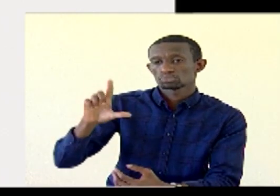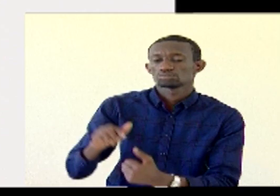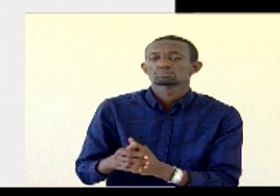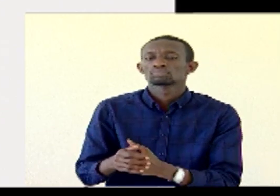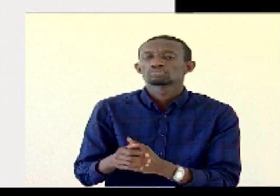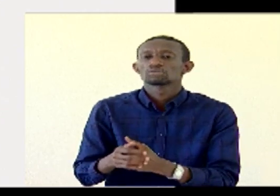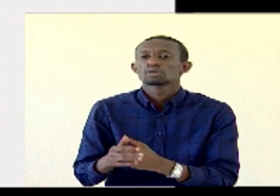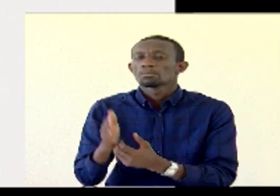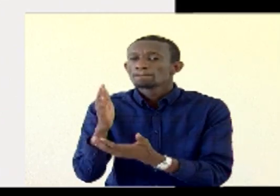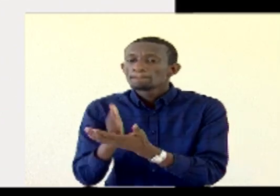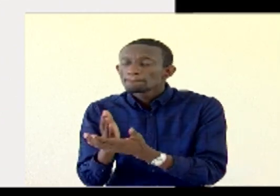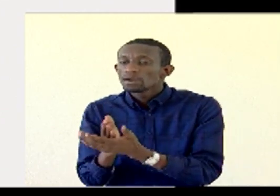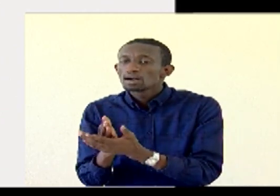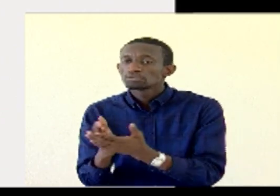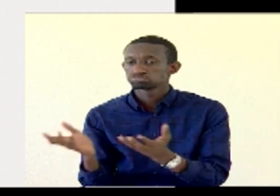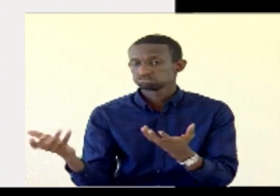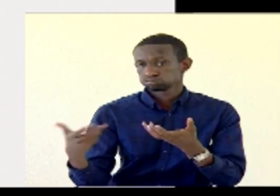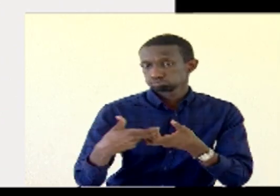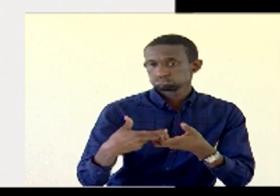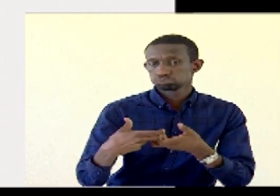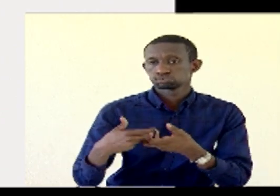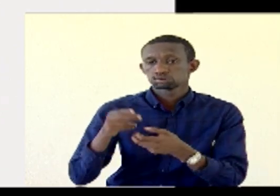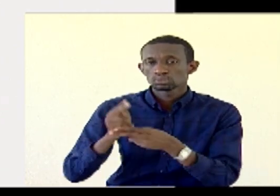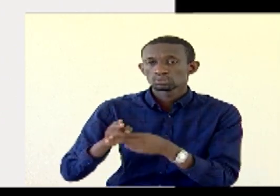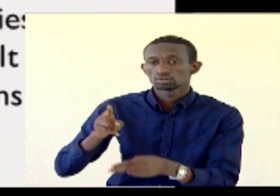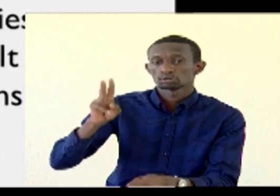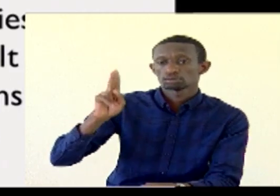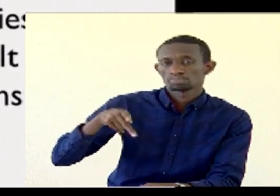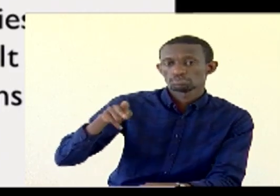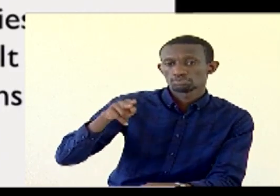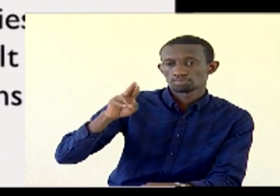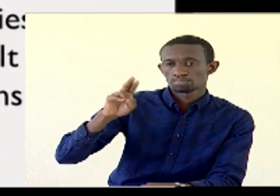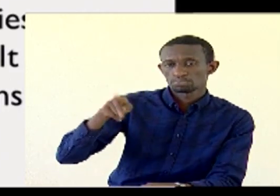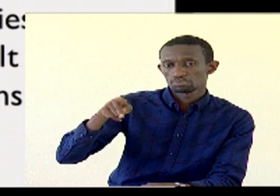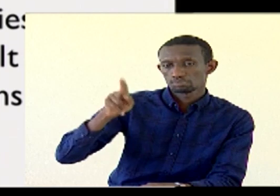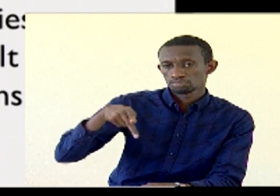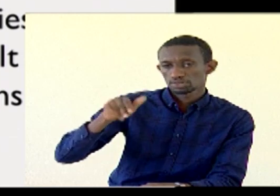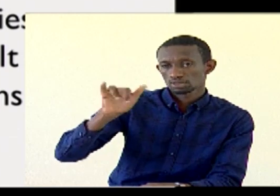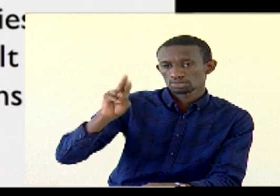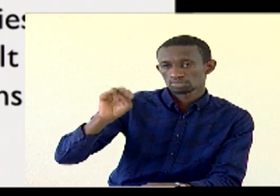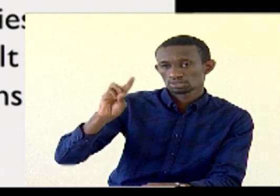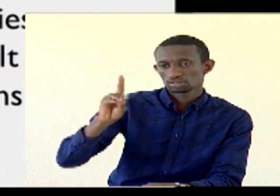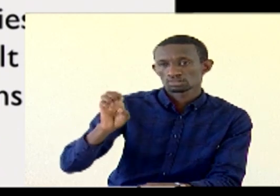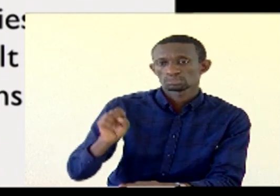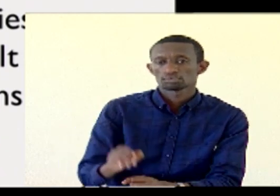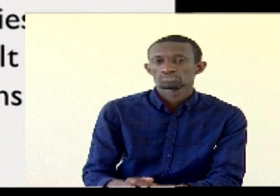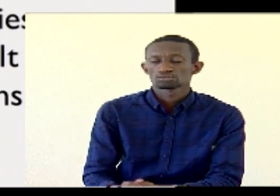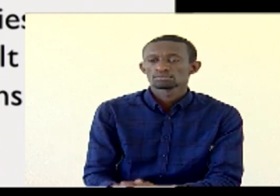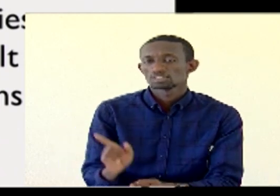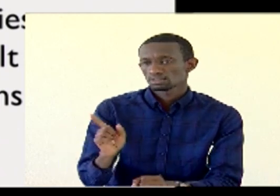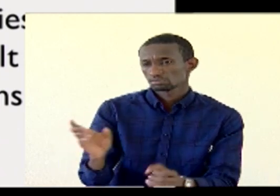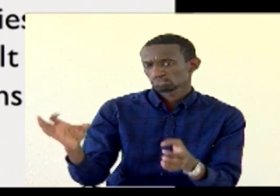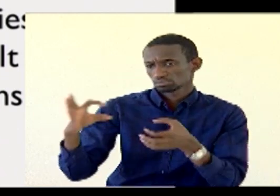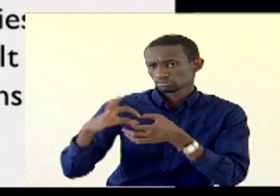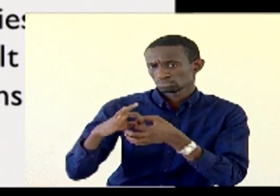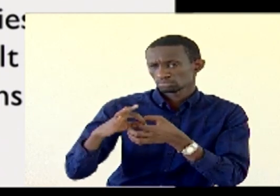which is connecting to the urethra, which are called the pelvis. So the pelvis is connected to the